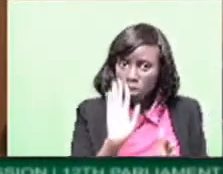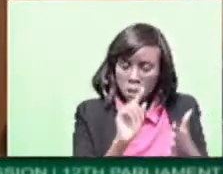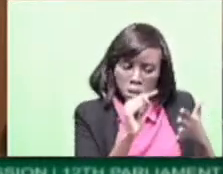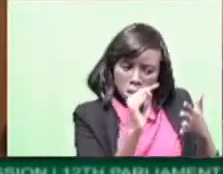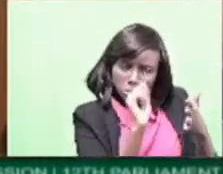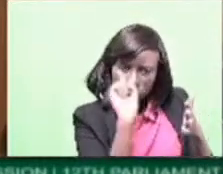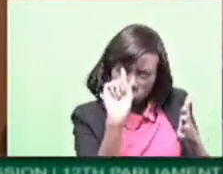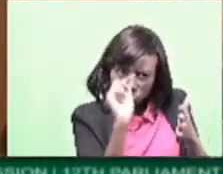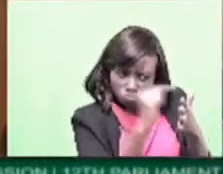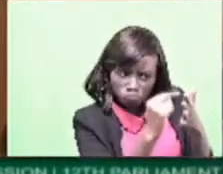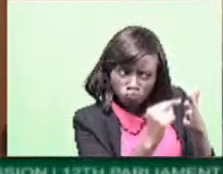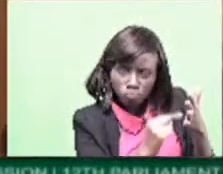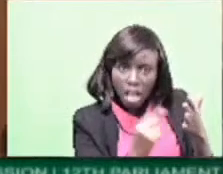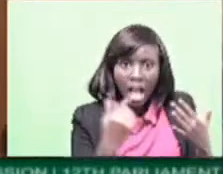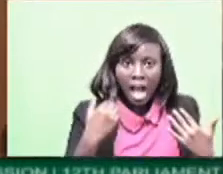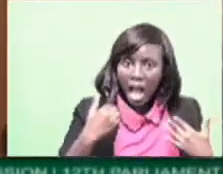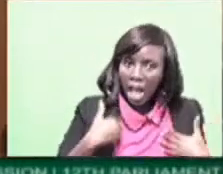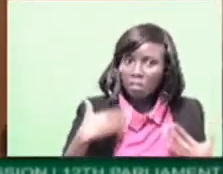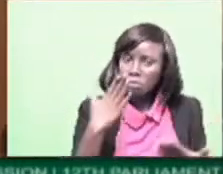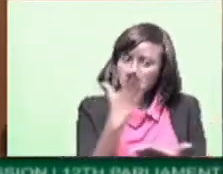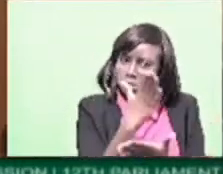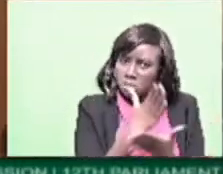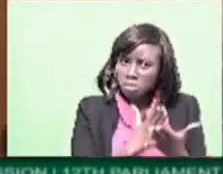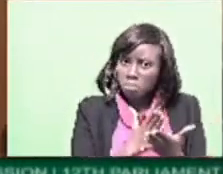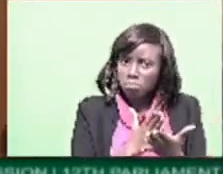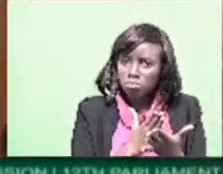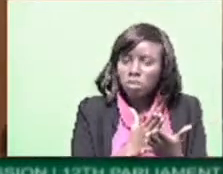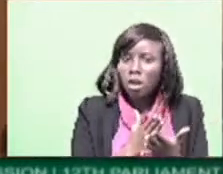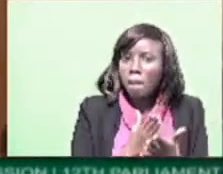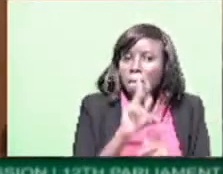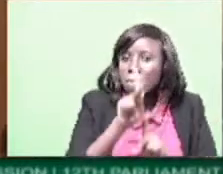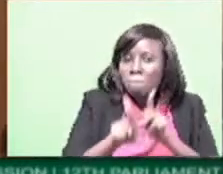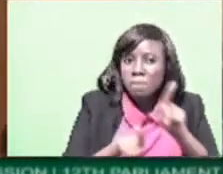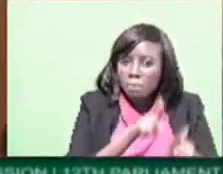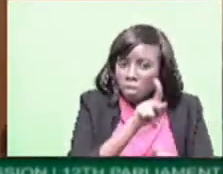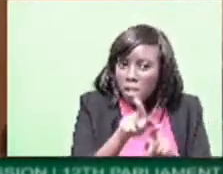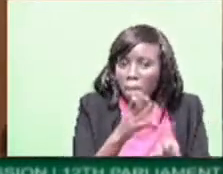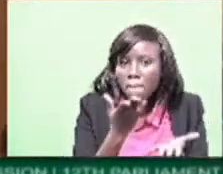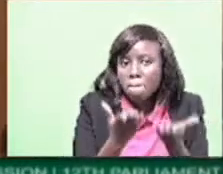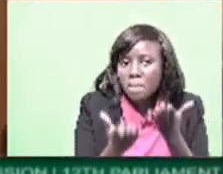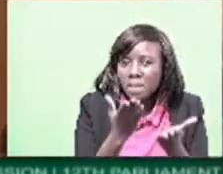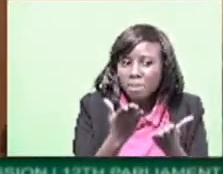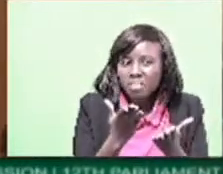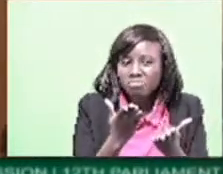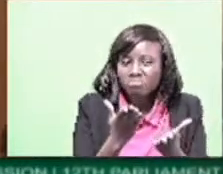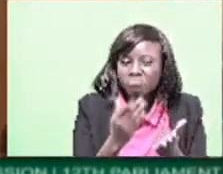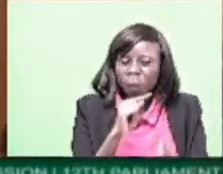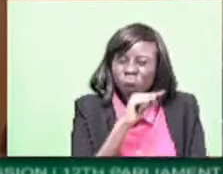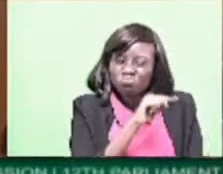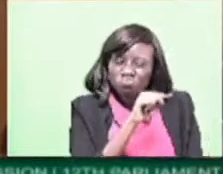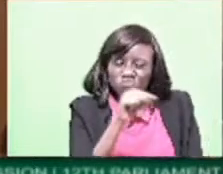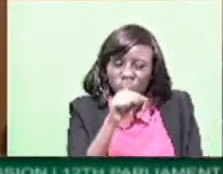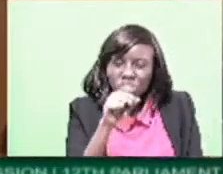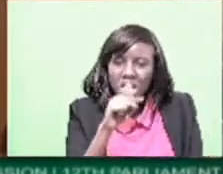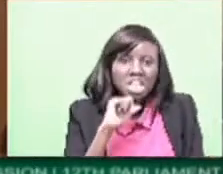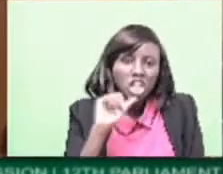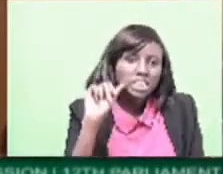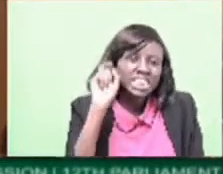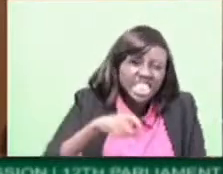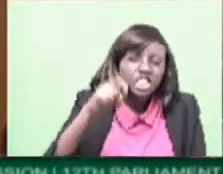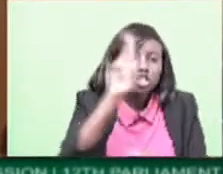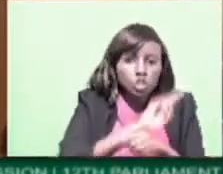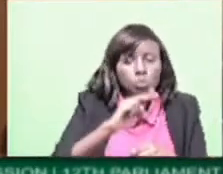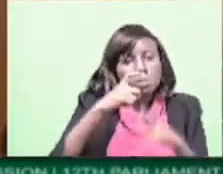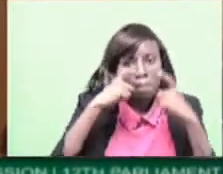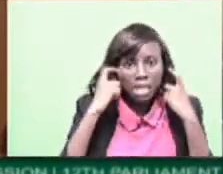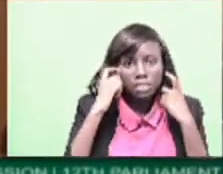exemptions that I would like the Attorney General to consider in his wind-up. Again, we all